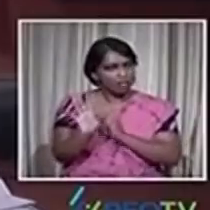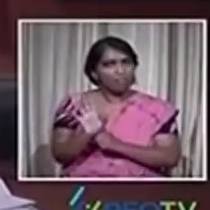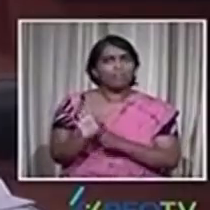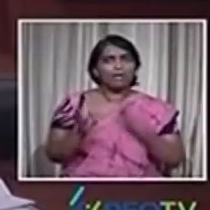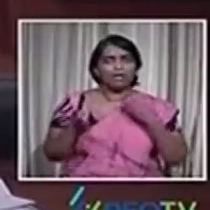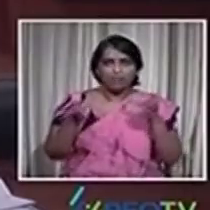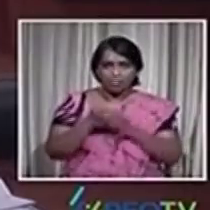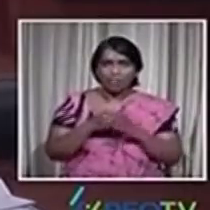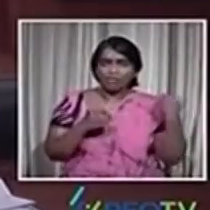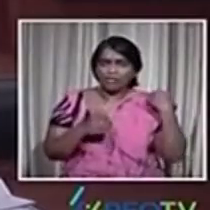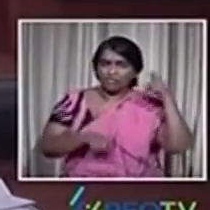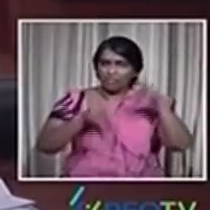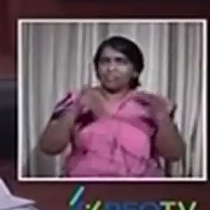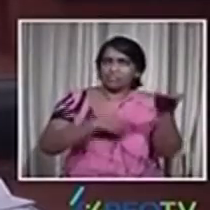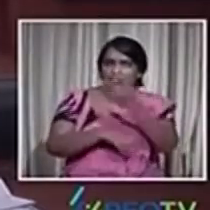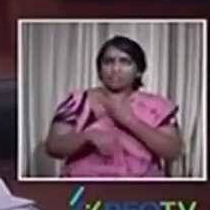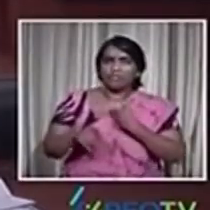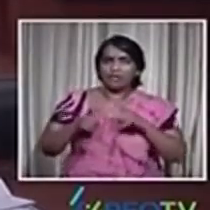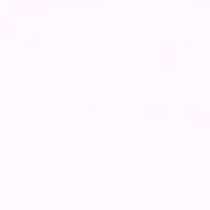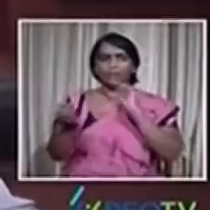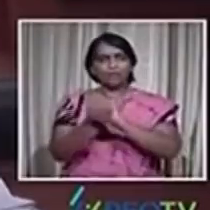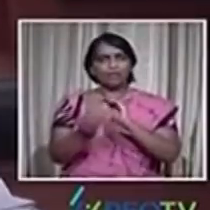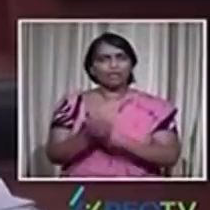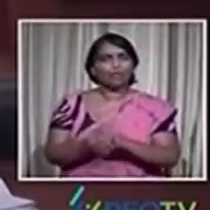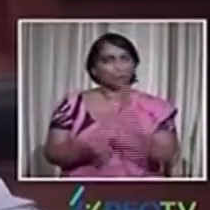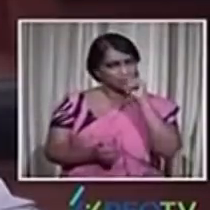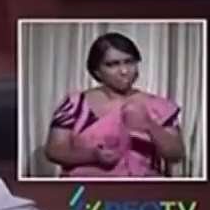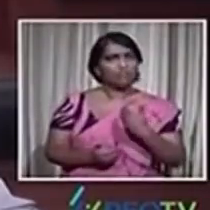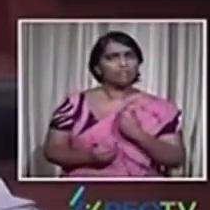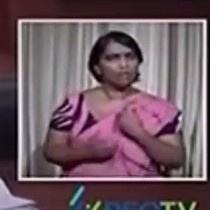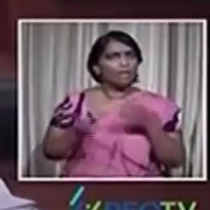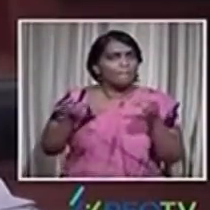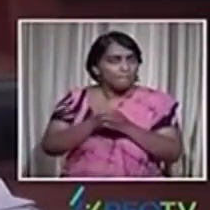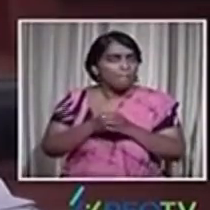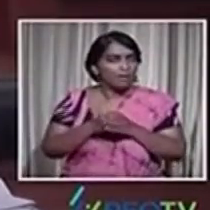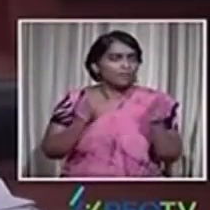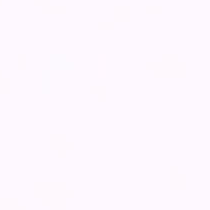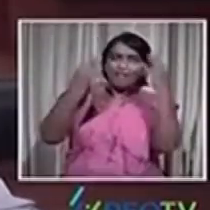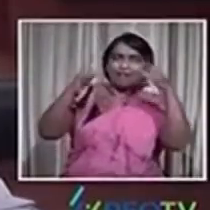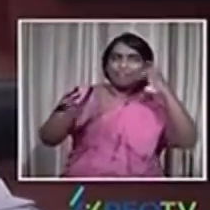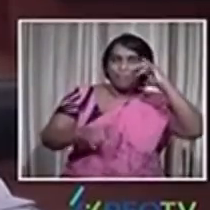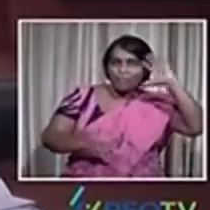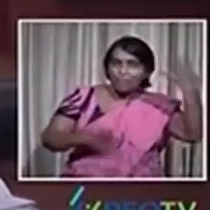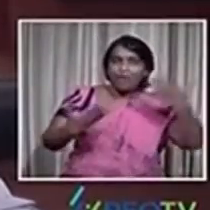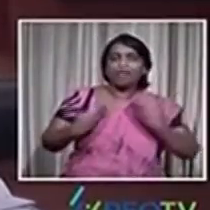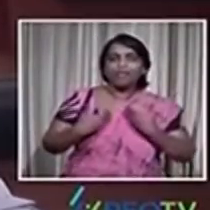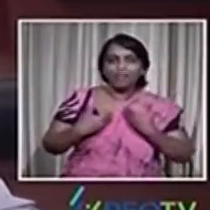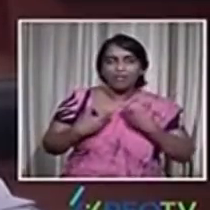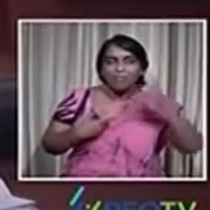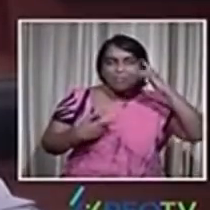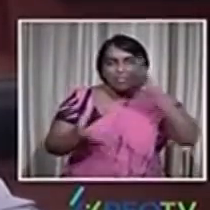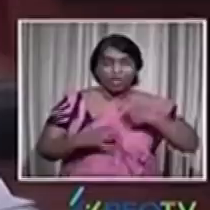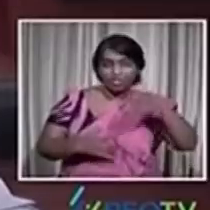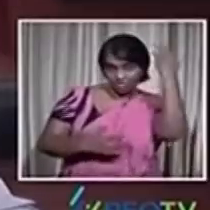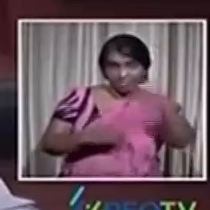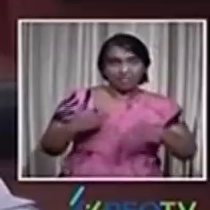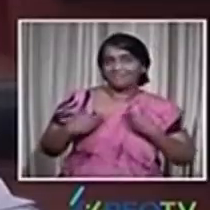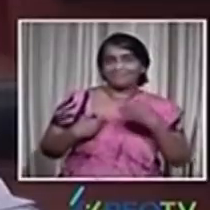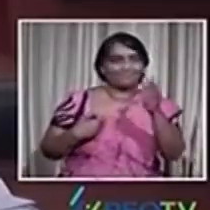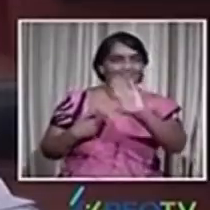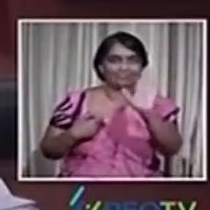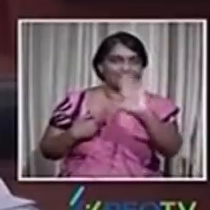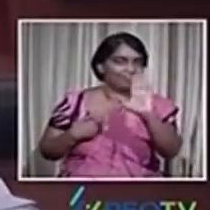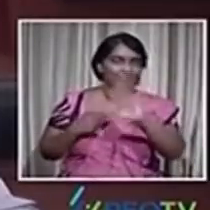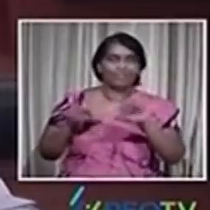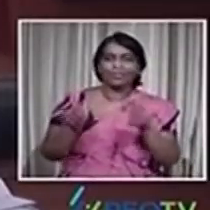choice but to shout at me. They are the thieves. You are the ones who have amassed millions of public funds. I am the one who opposed it. If you think this is